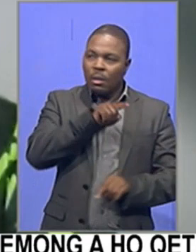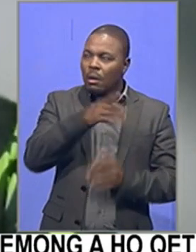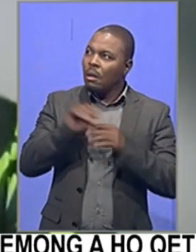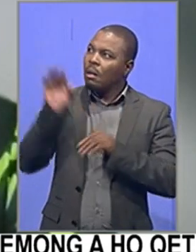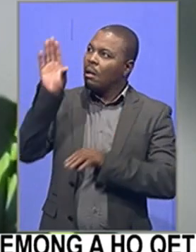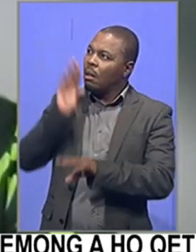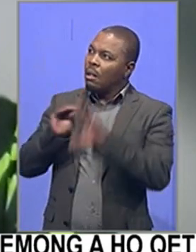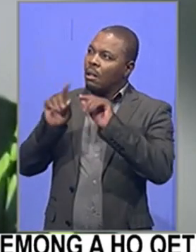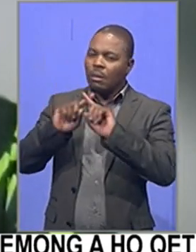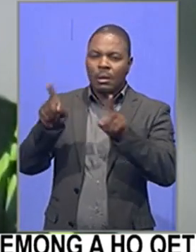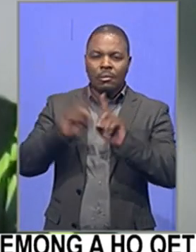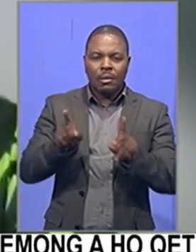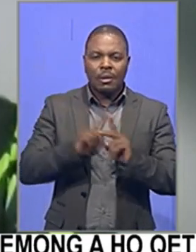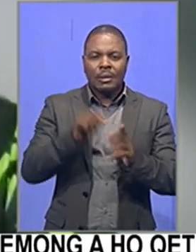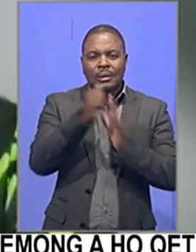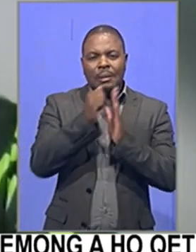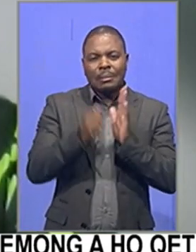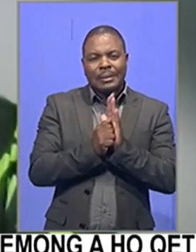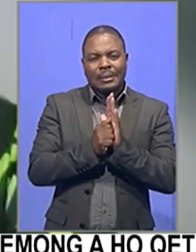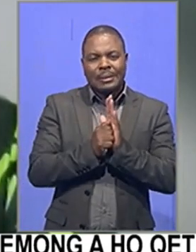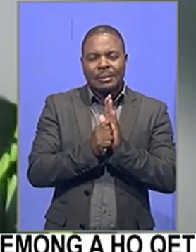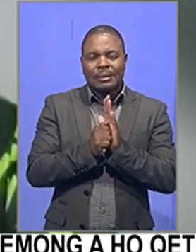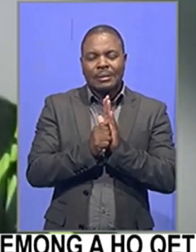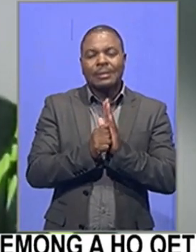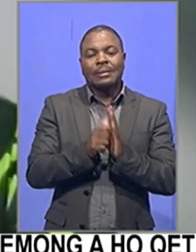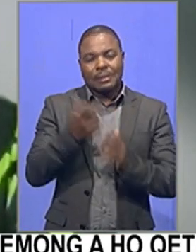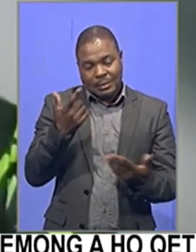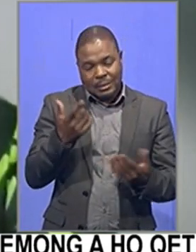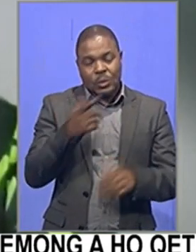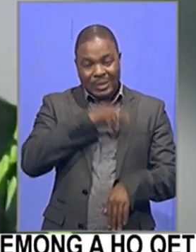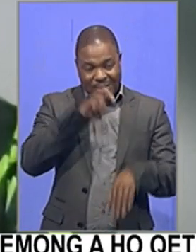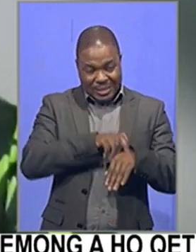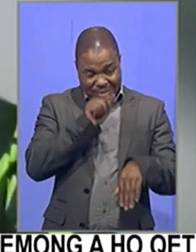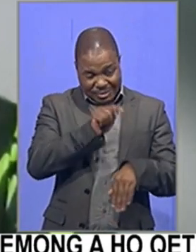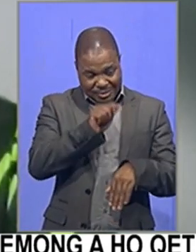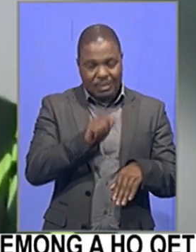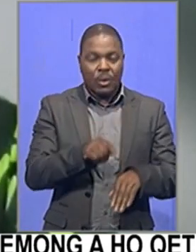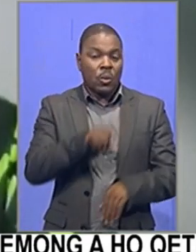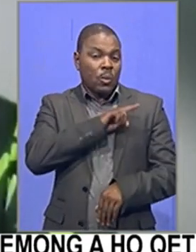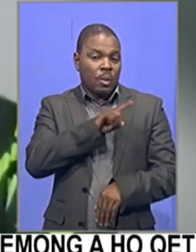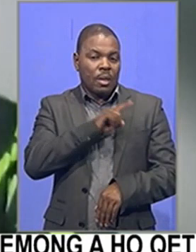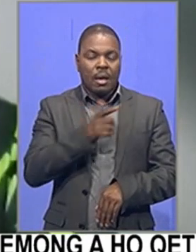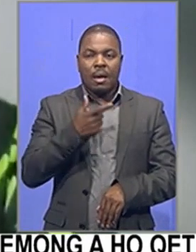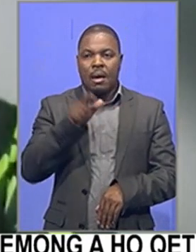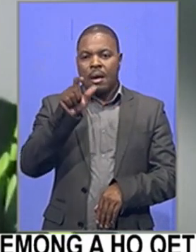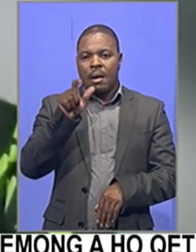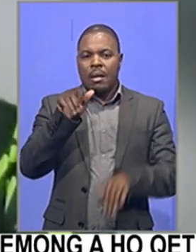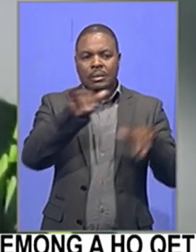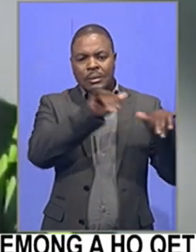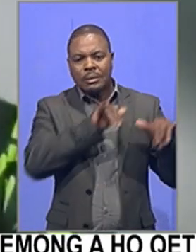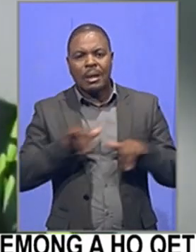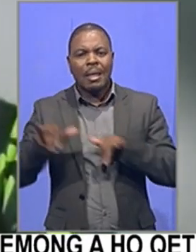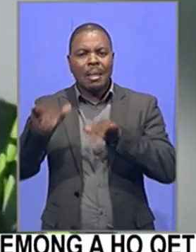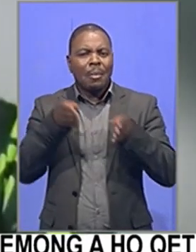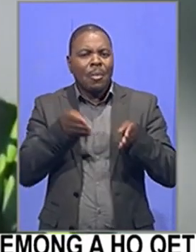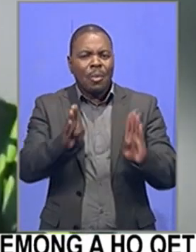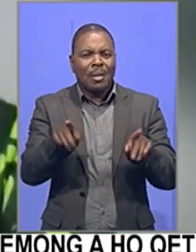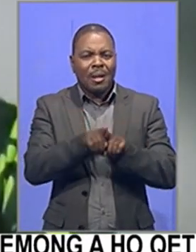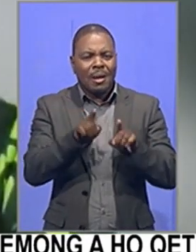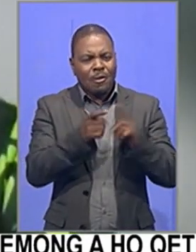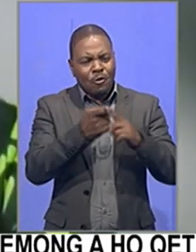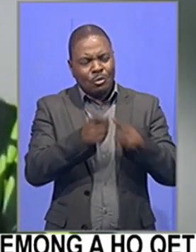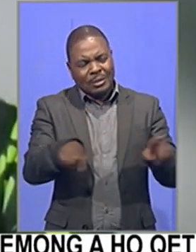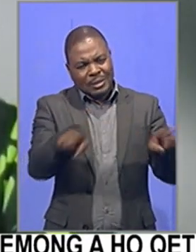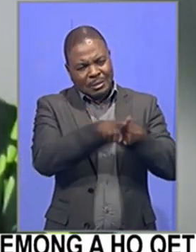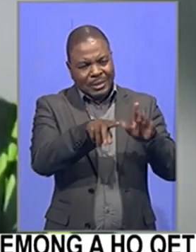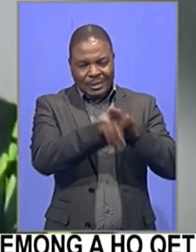understanding yet the subject sabona kiyo nairu sensu re-direct ori if riverikisa uniform approach on all the district